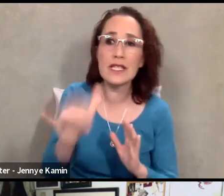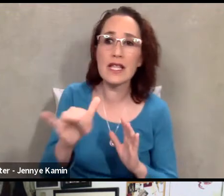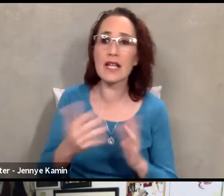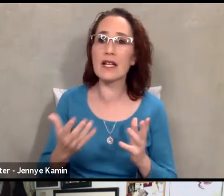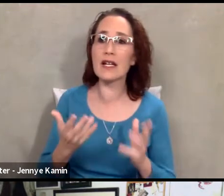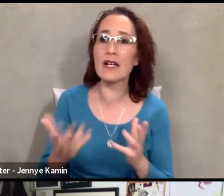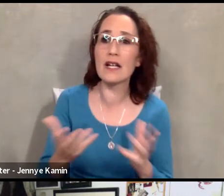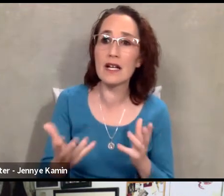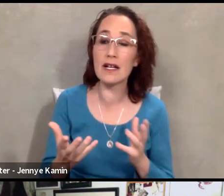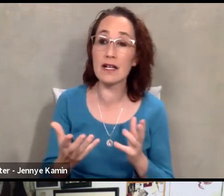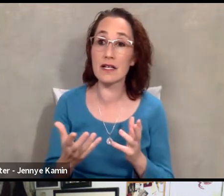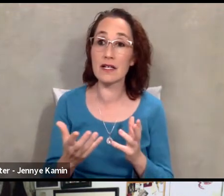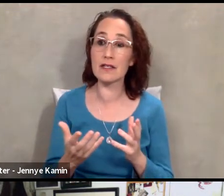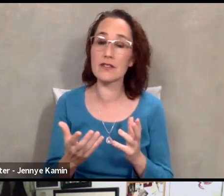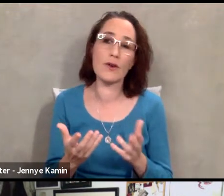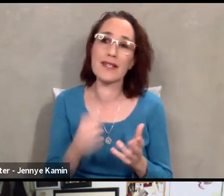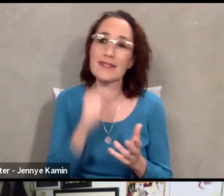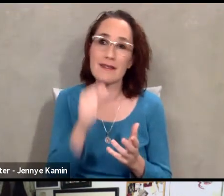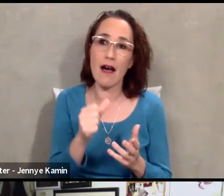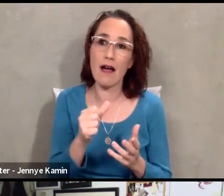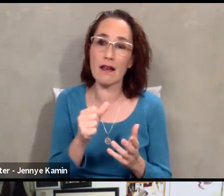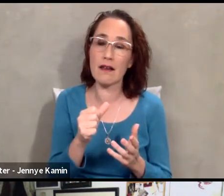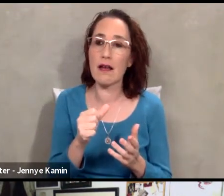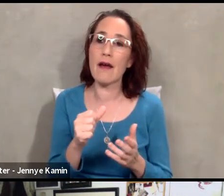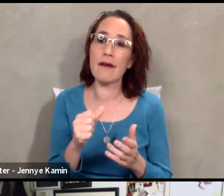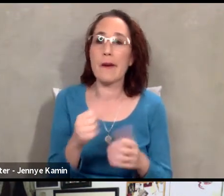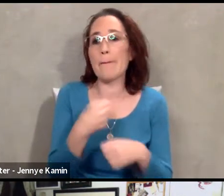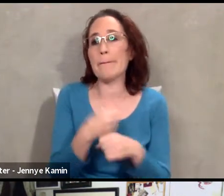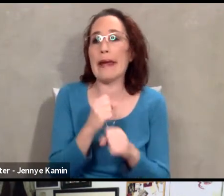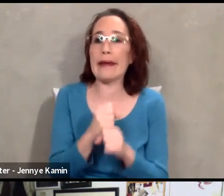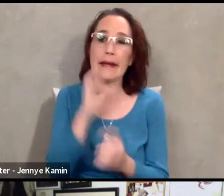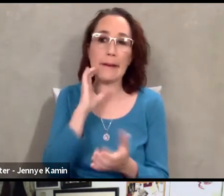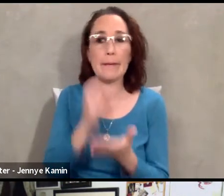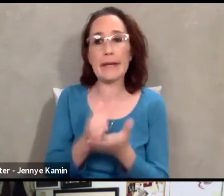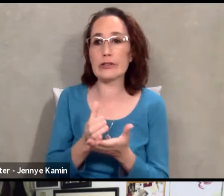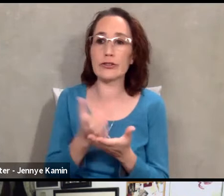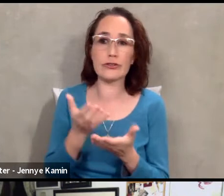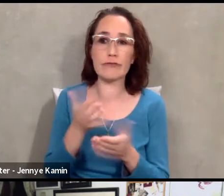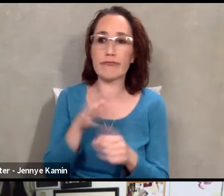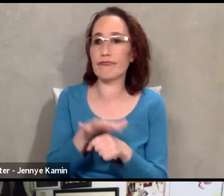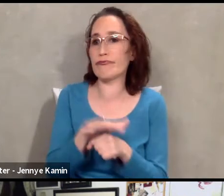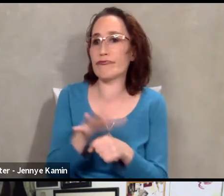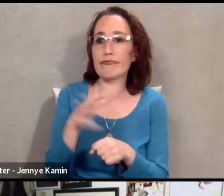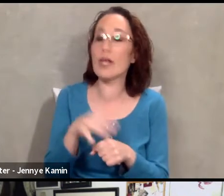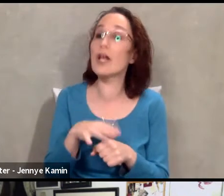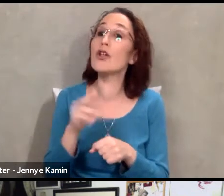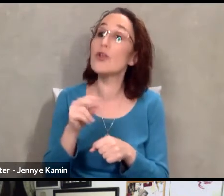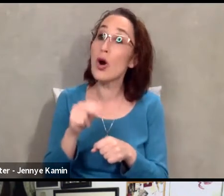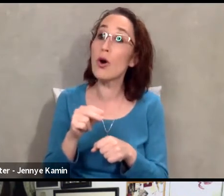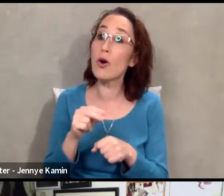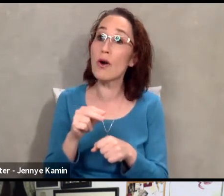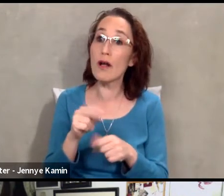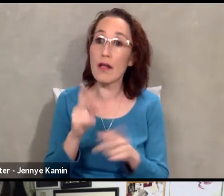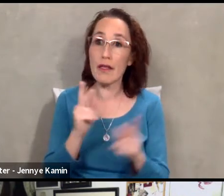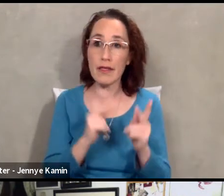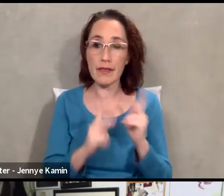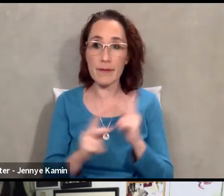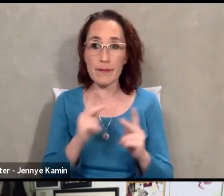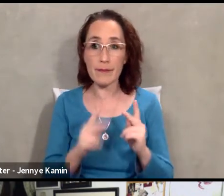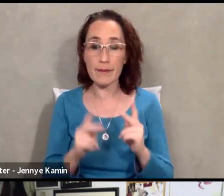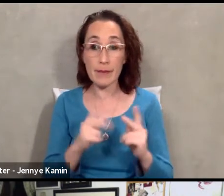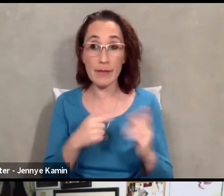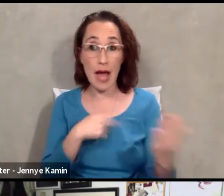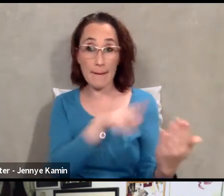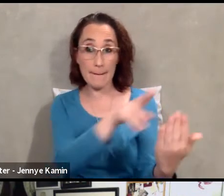you're no longer just making pictures. You know that you are affecting people's lives, the people who are sitting for you, but also